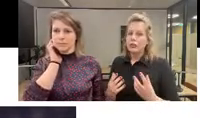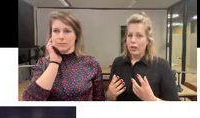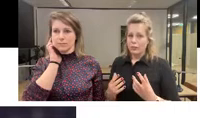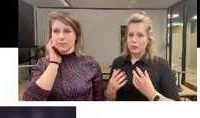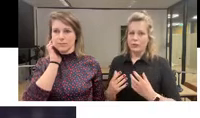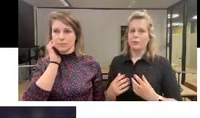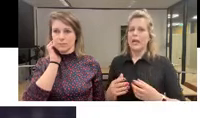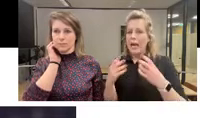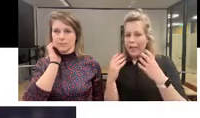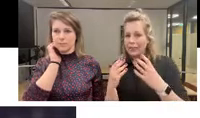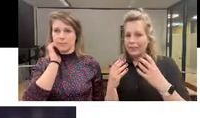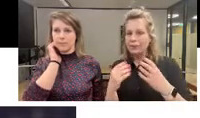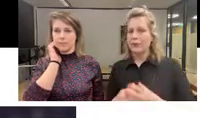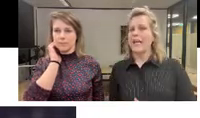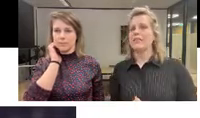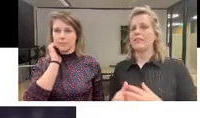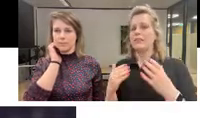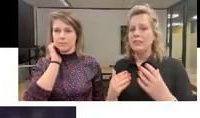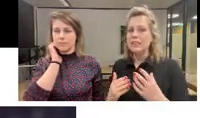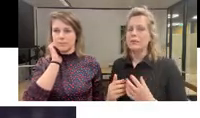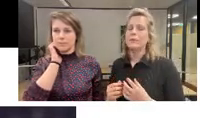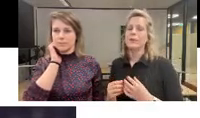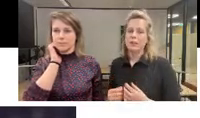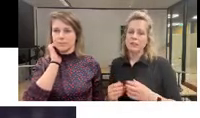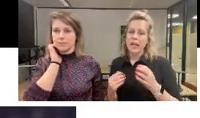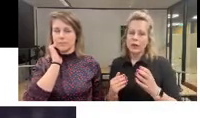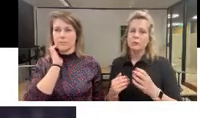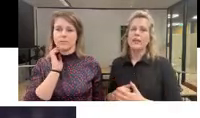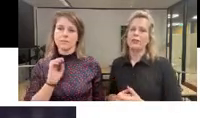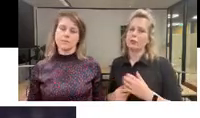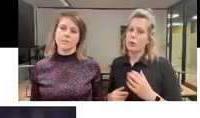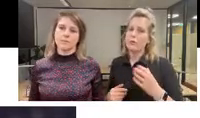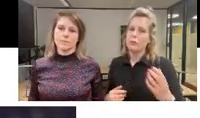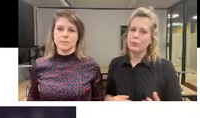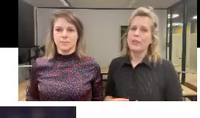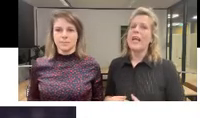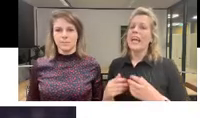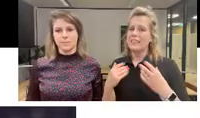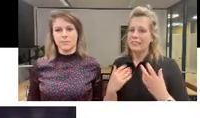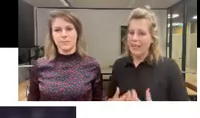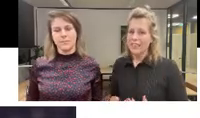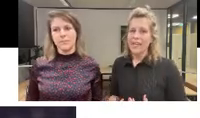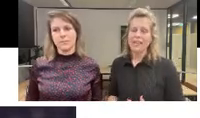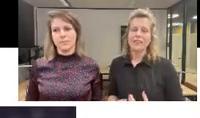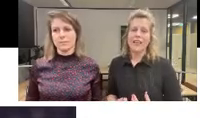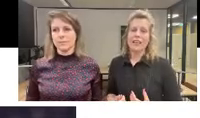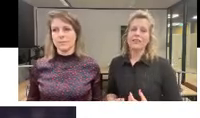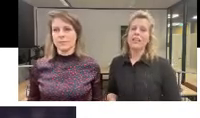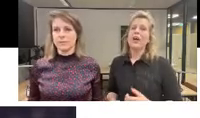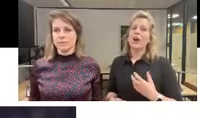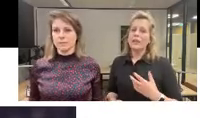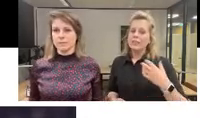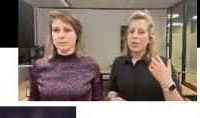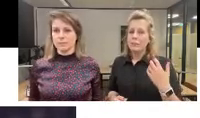In short term, intensification is needed because the outpatient trauma treatment has